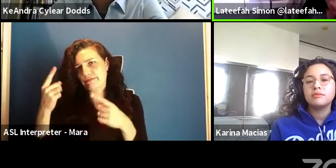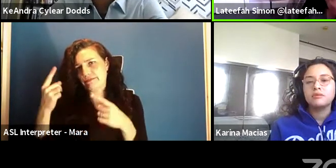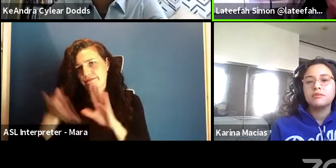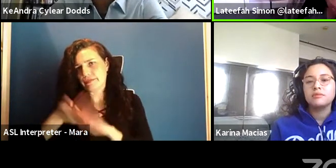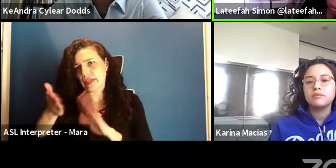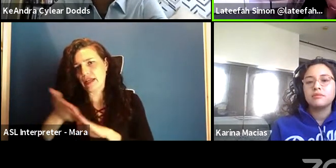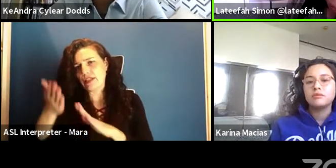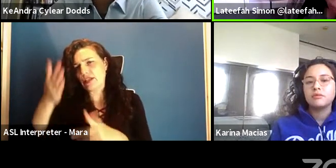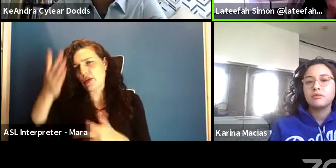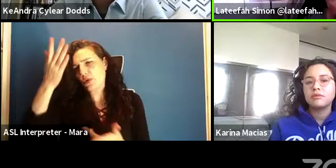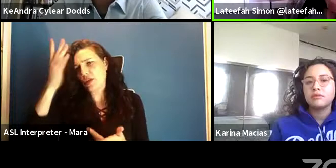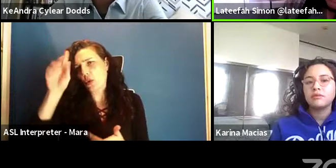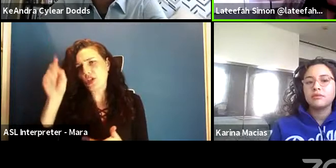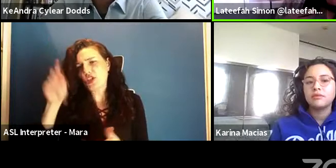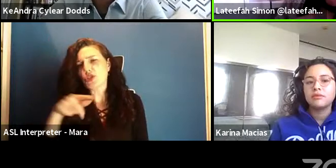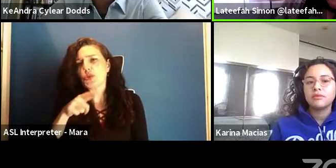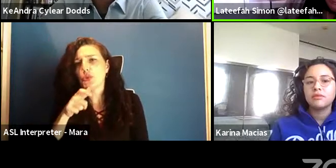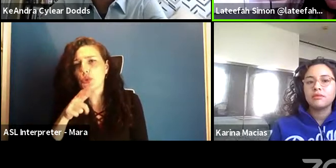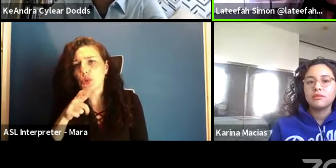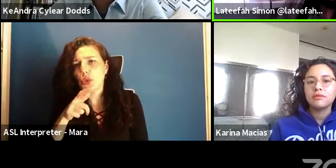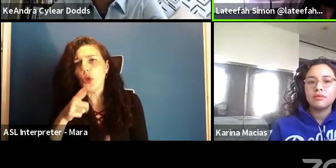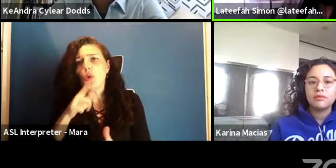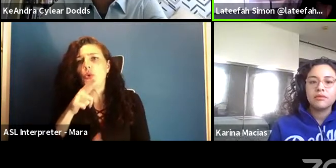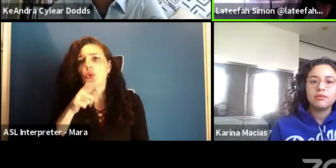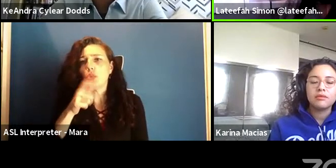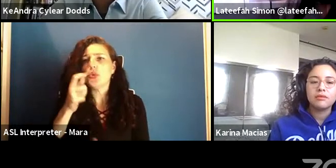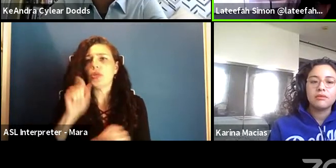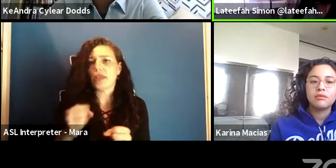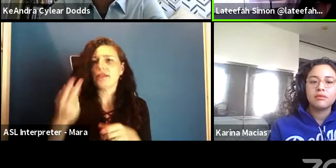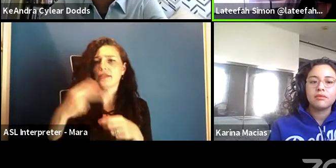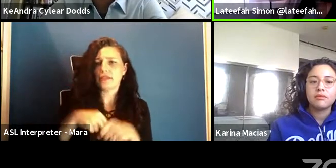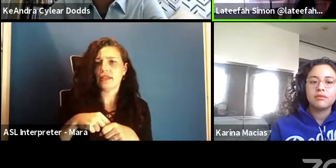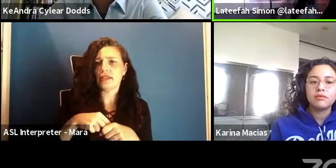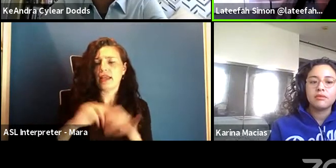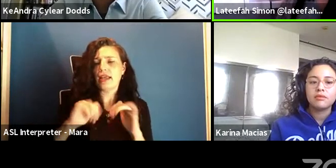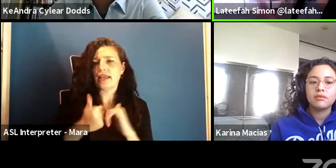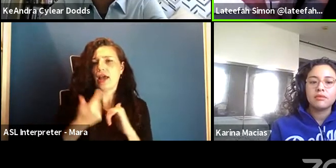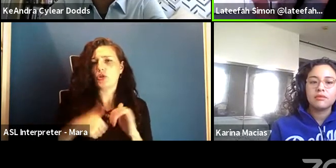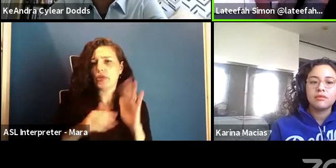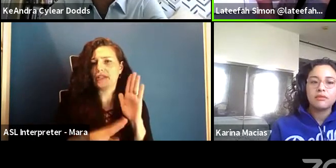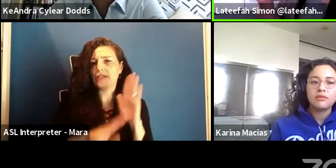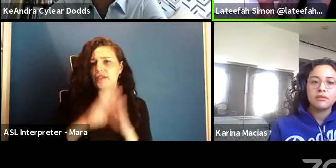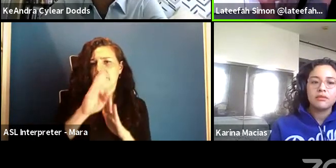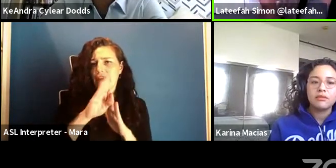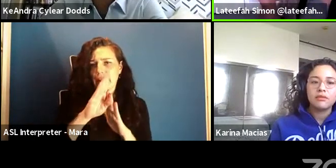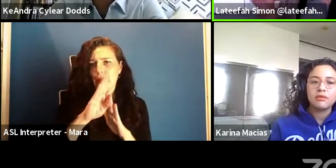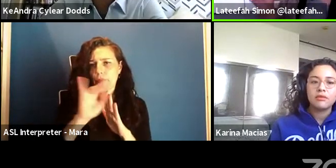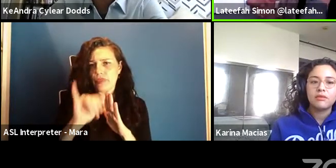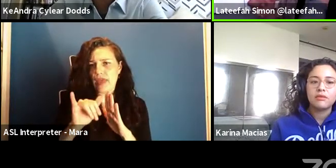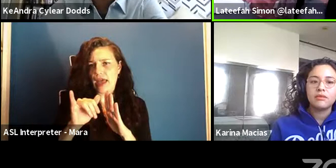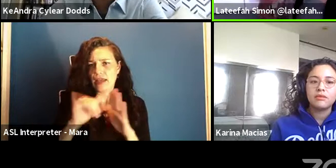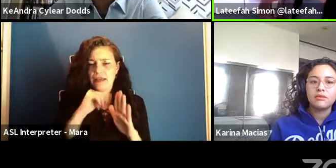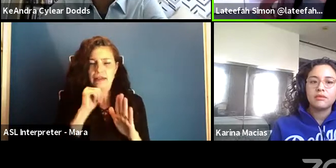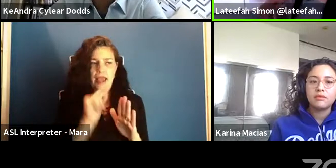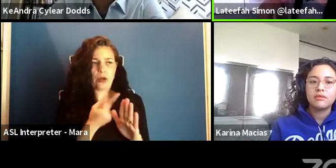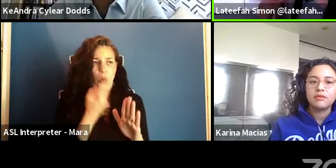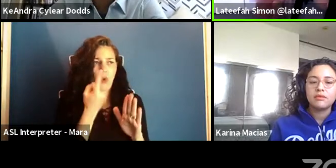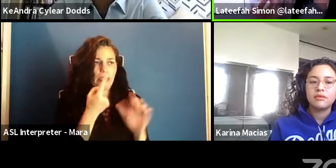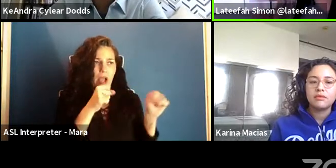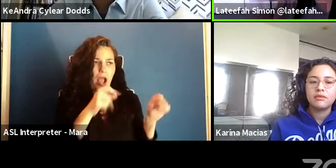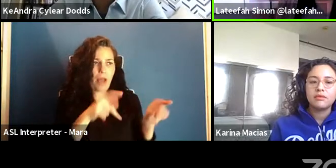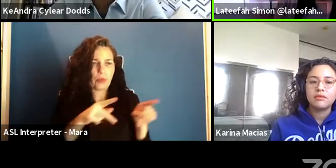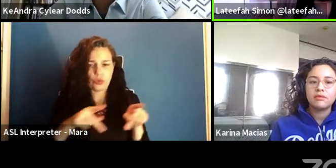to develop and put in the bone marrow of our institutions, not just opportunities for civic participation, but